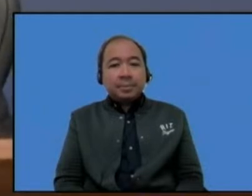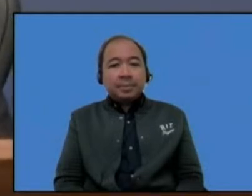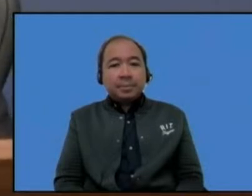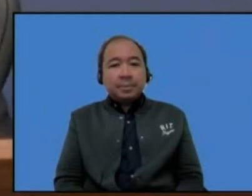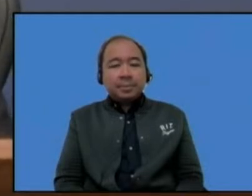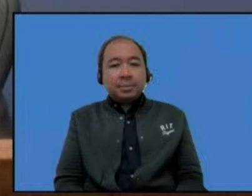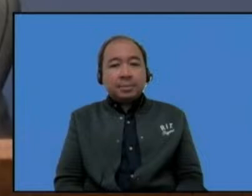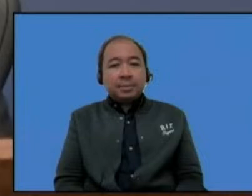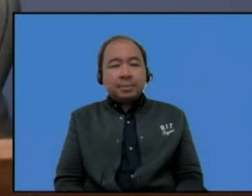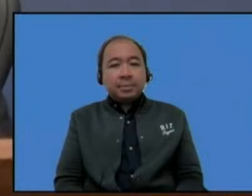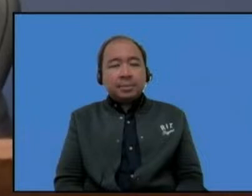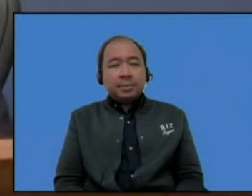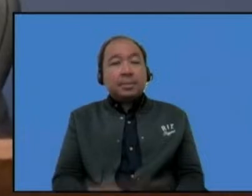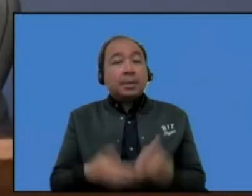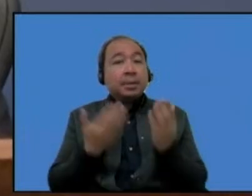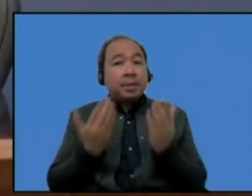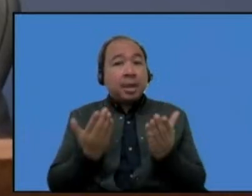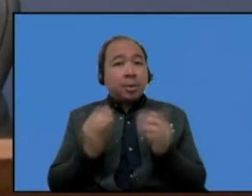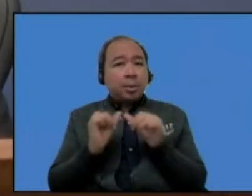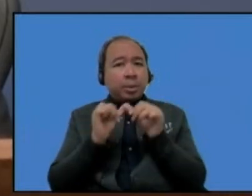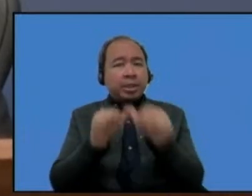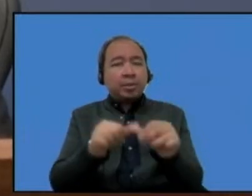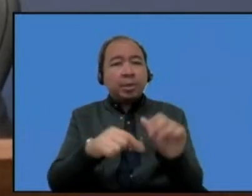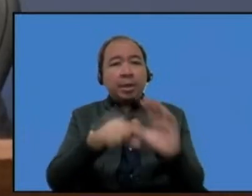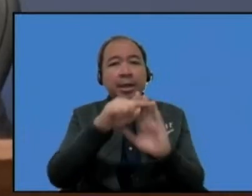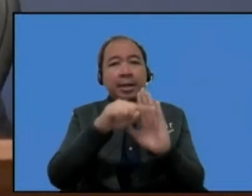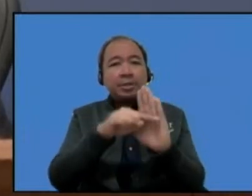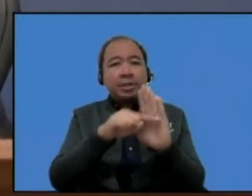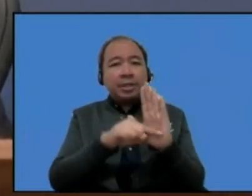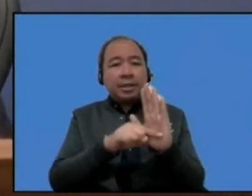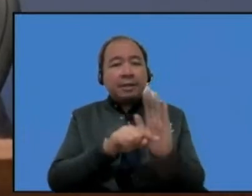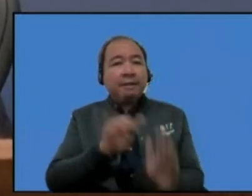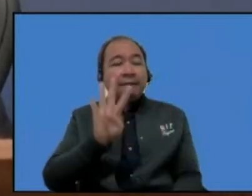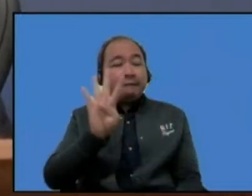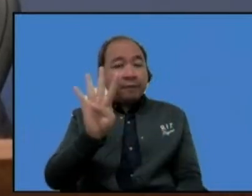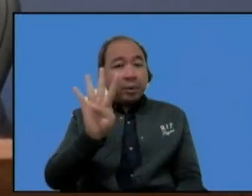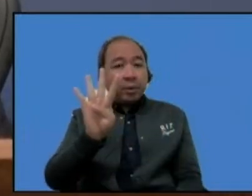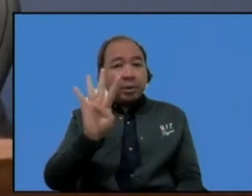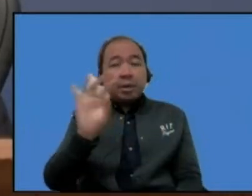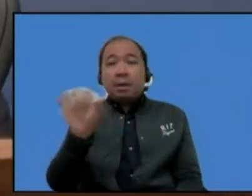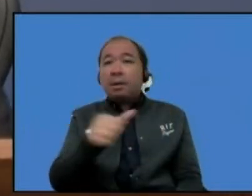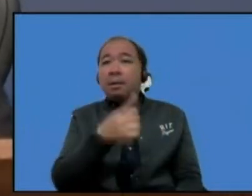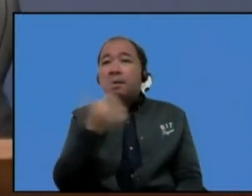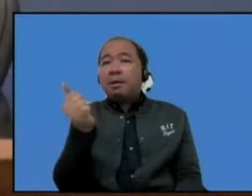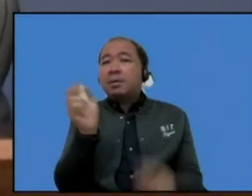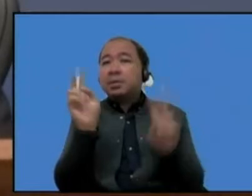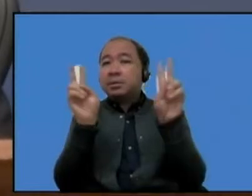We will now continue with agenda item 4, other matters.